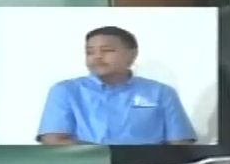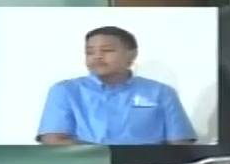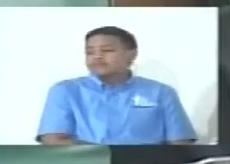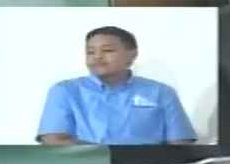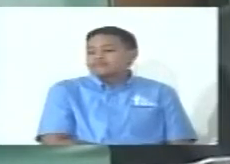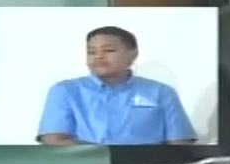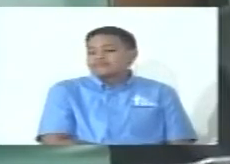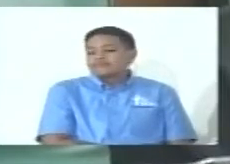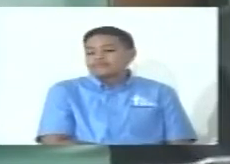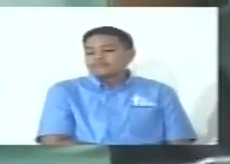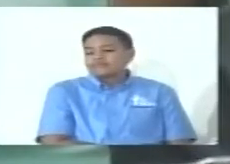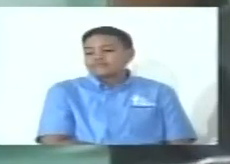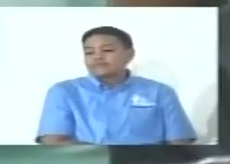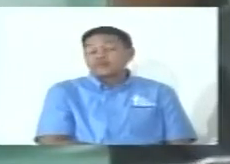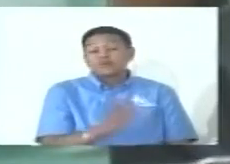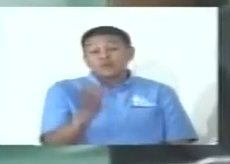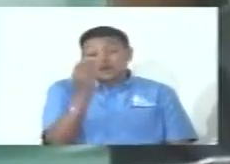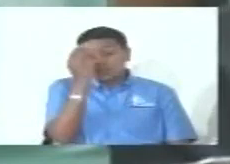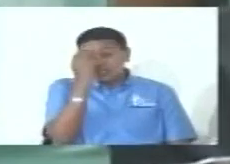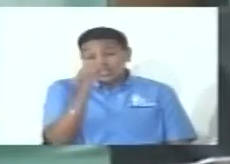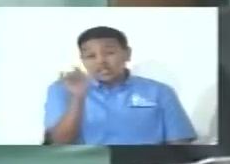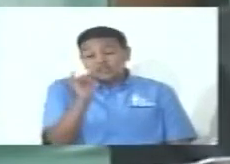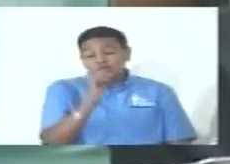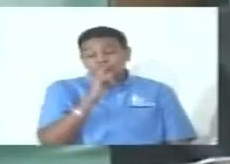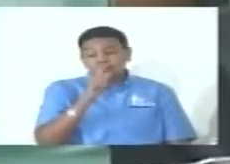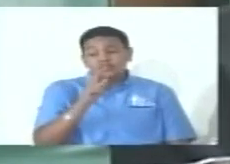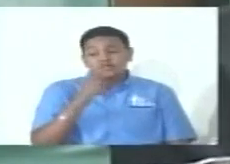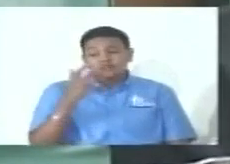it is extremely important